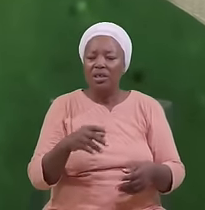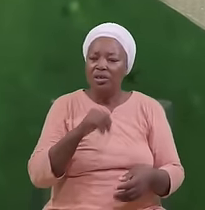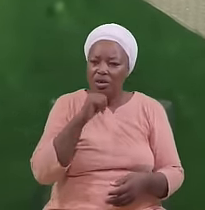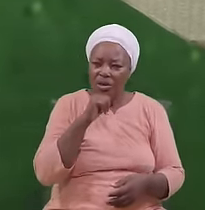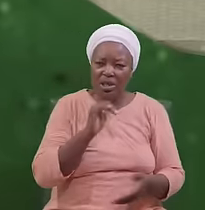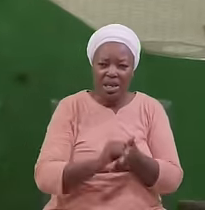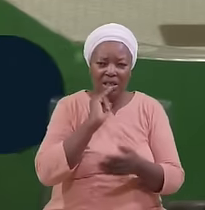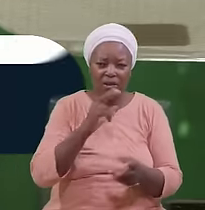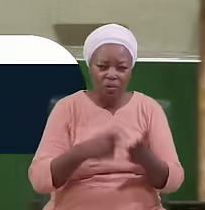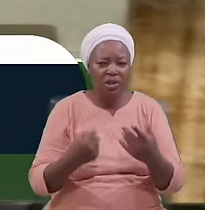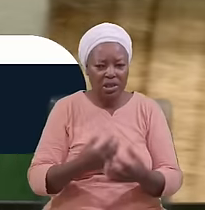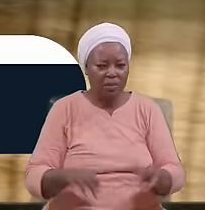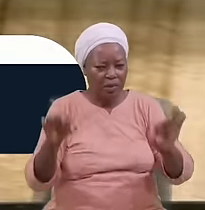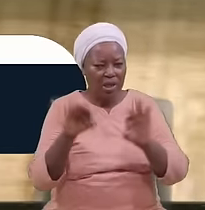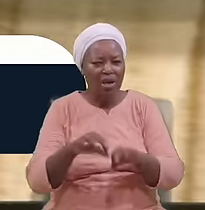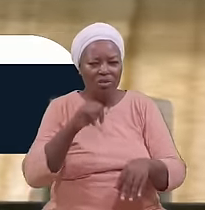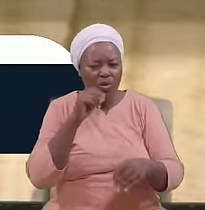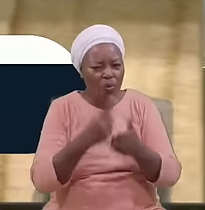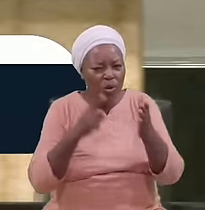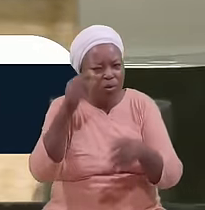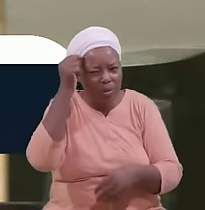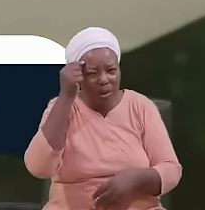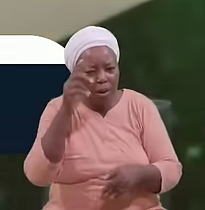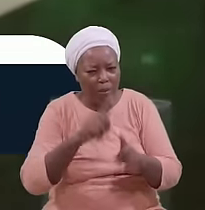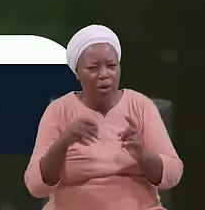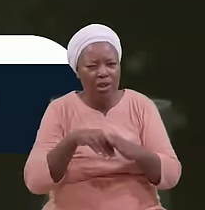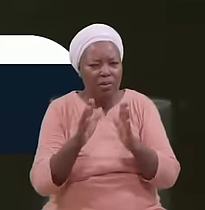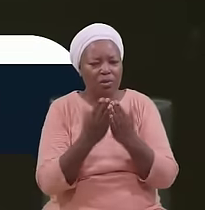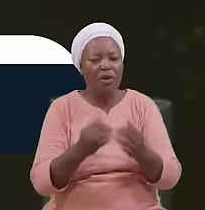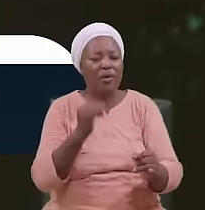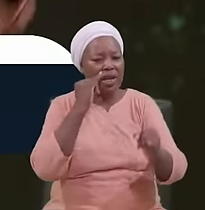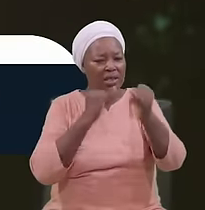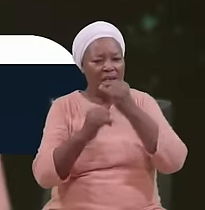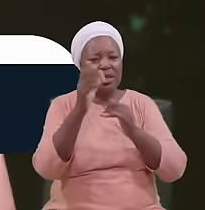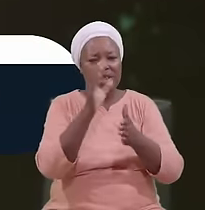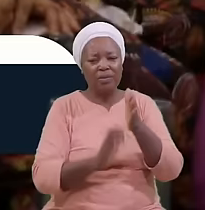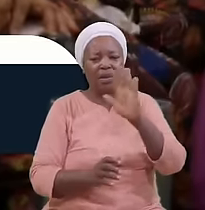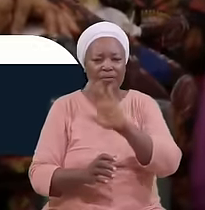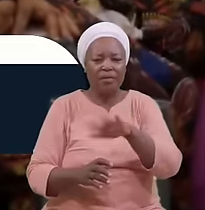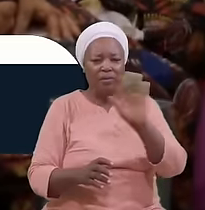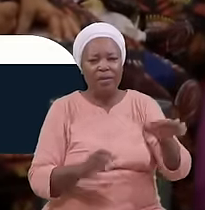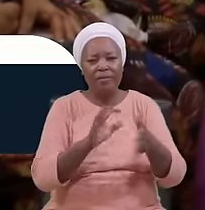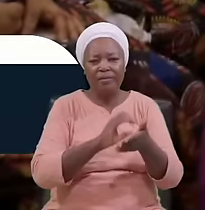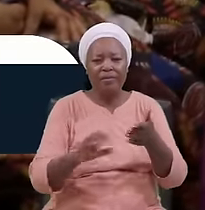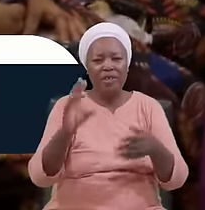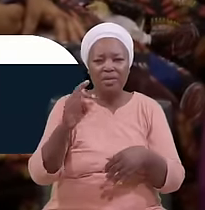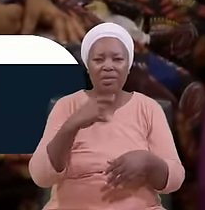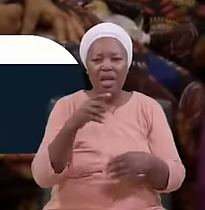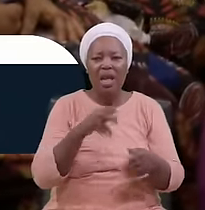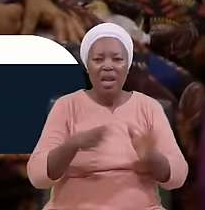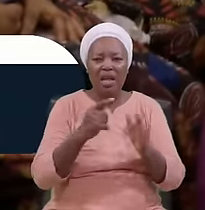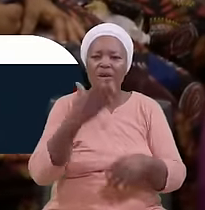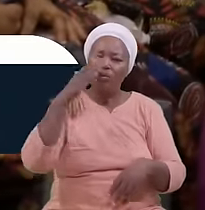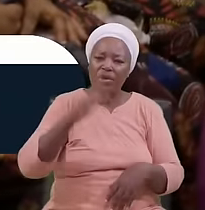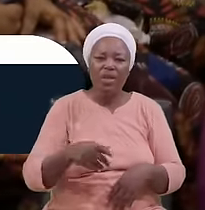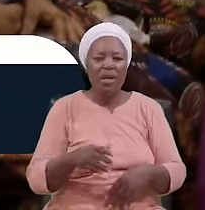at Isaiah chapter 55. We're looking at verse 7. It says, let the wicked forsake his